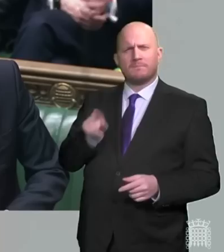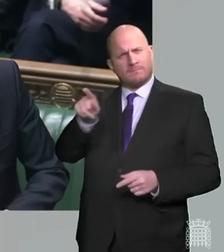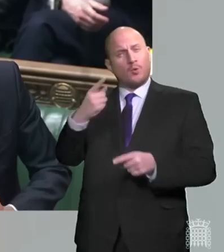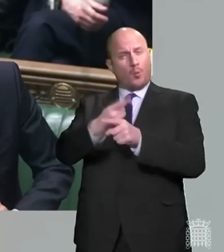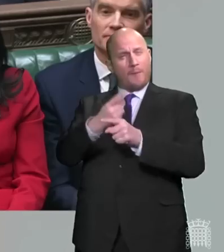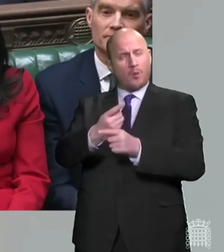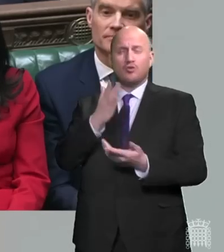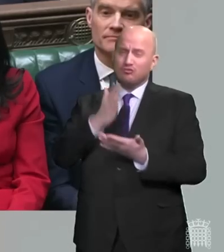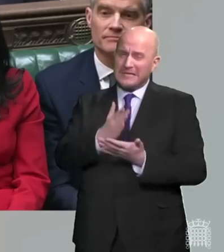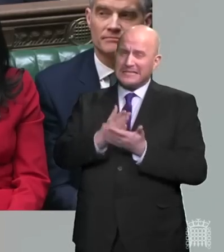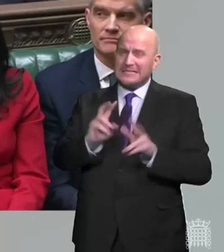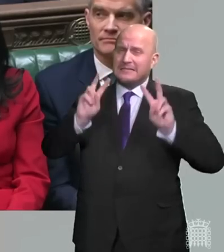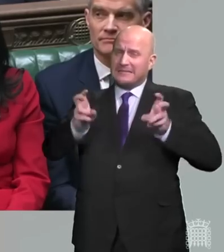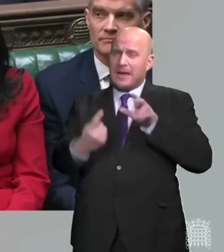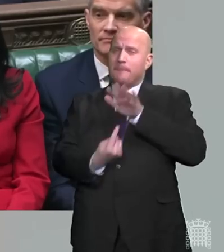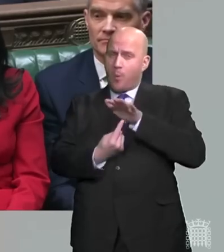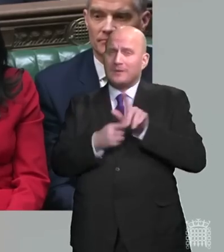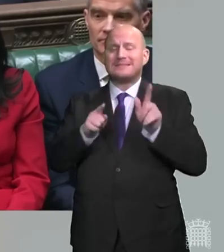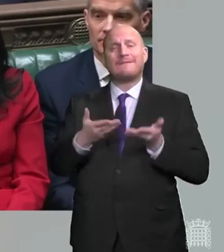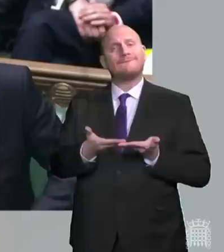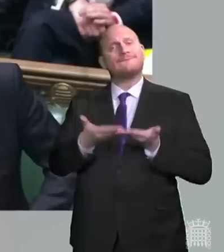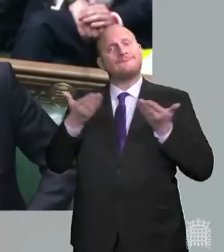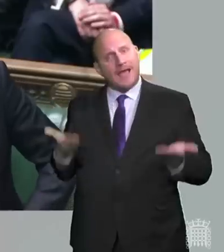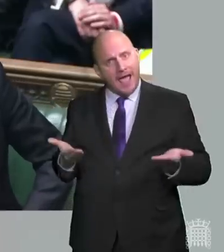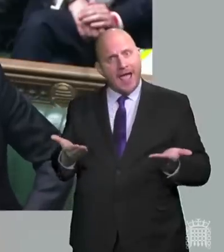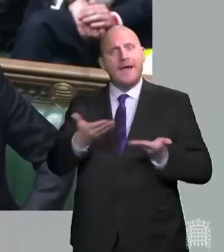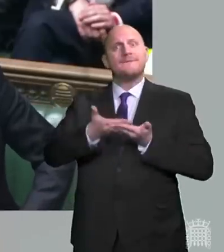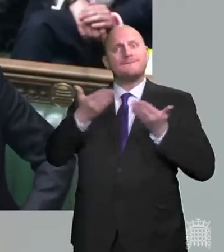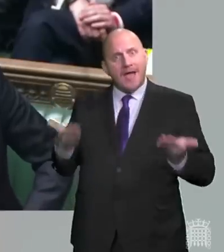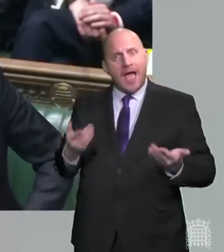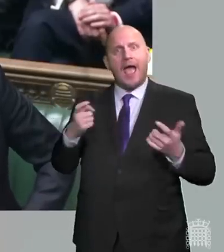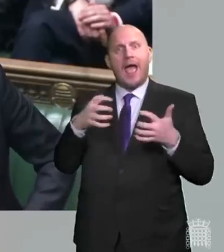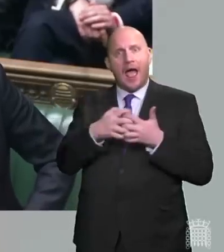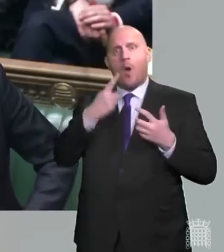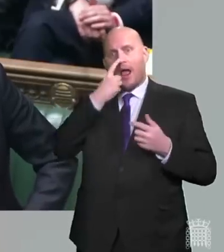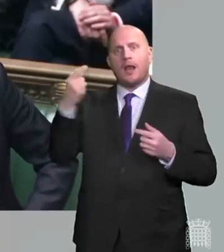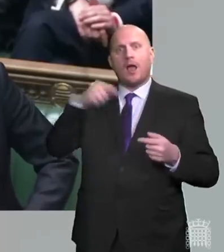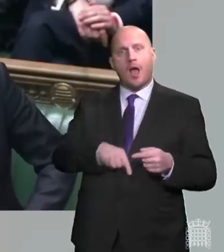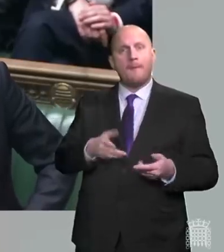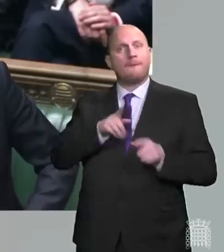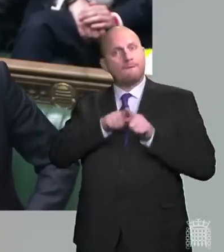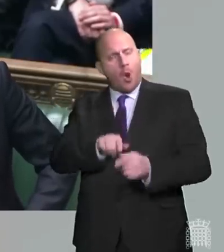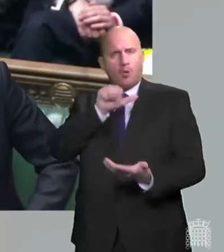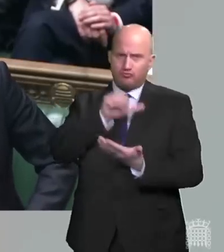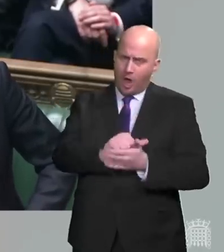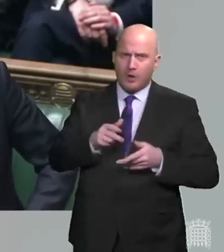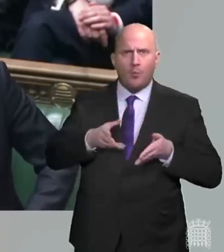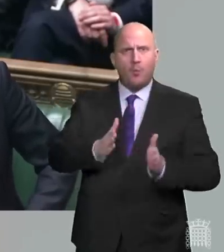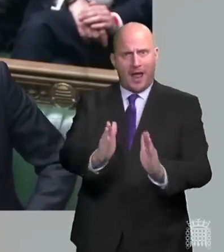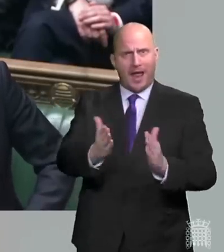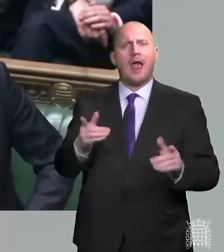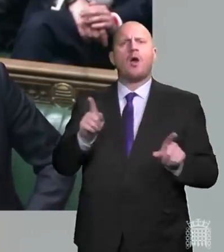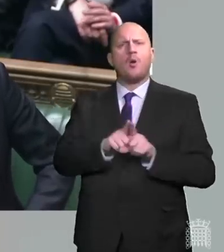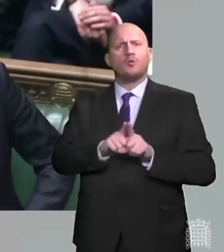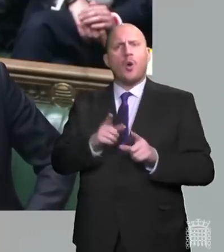are here and our ability to integrate and support those who we want to. What we will do is break the cycle of criminal gangs, which are